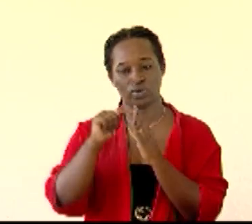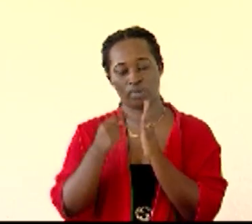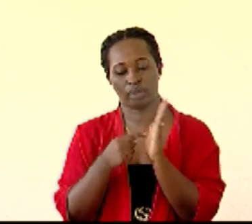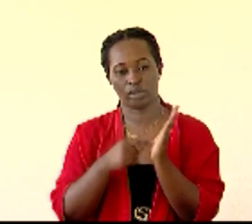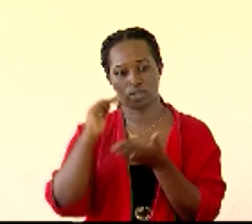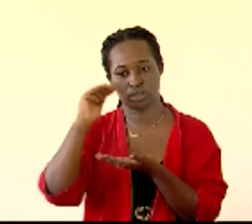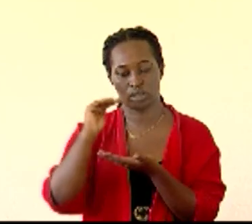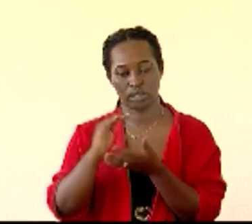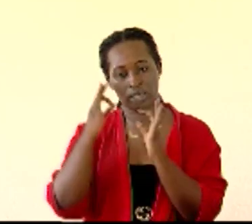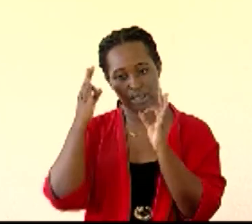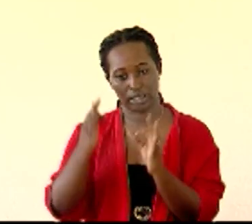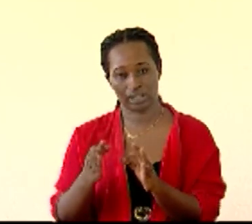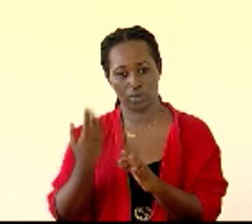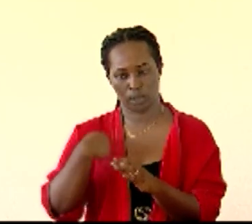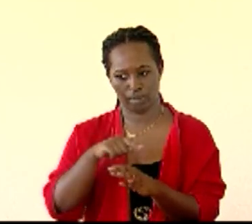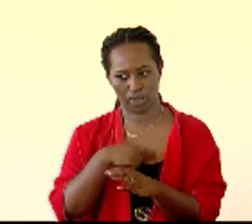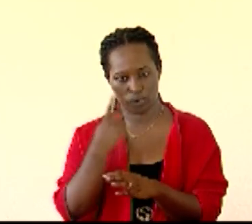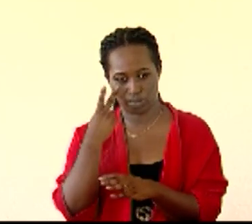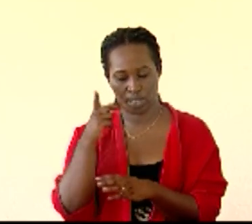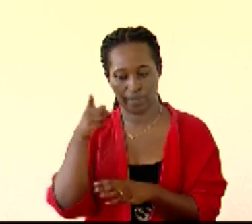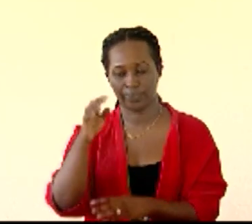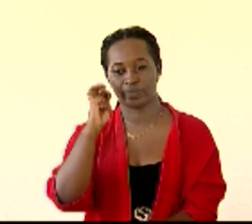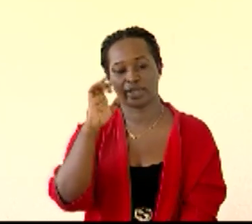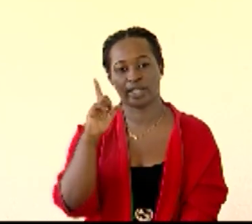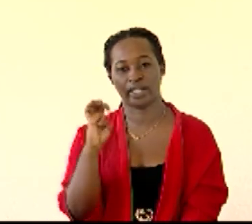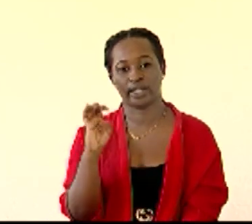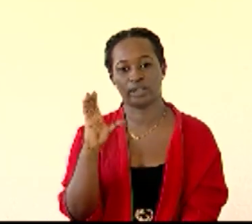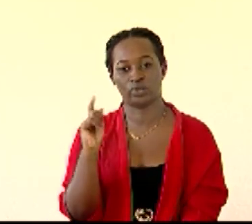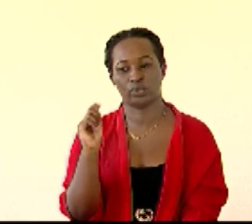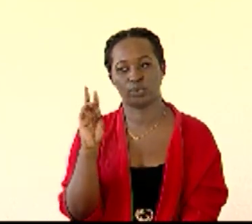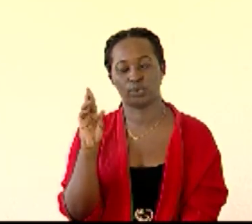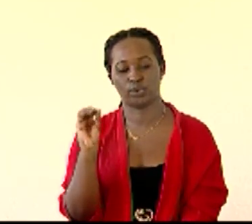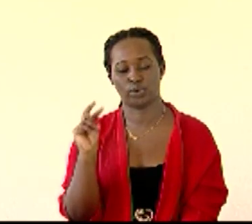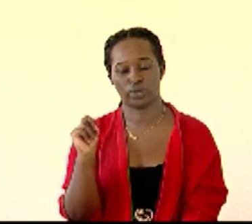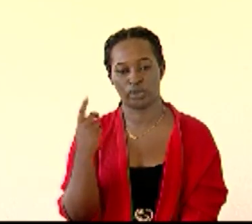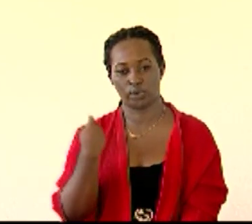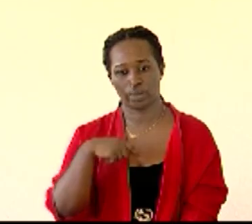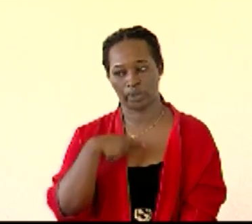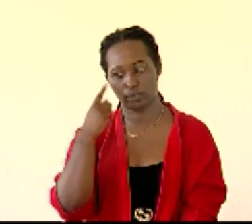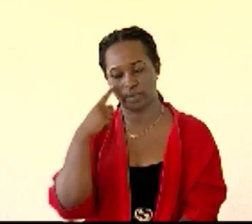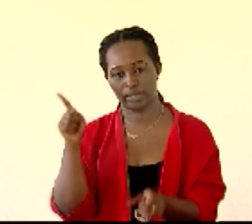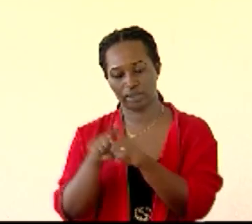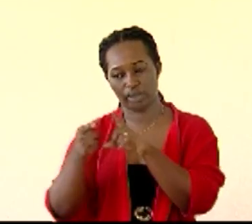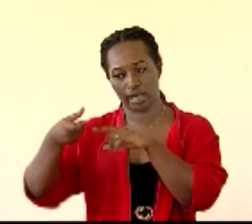So do not think that it is H that goes there, it's the electron. We are looking at it in terms of electron addition as a